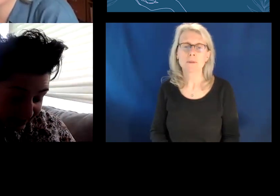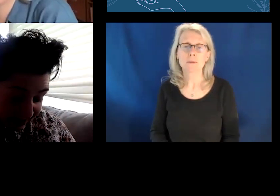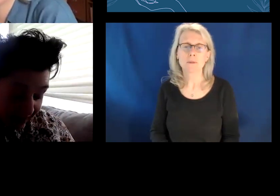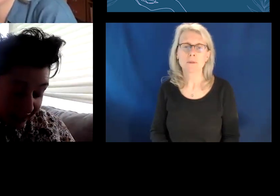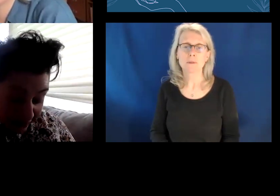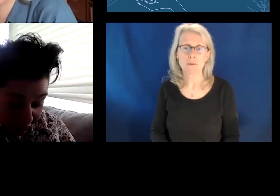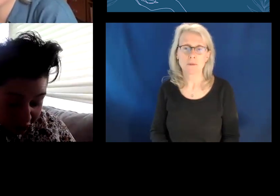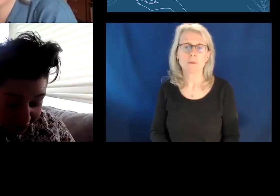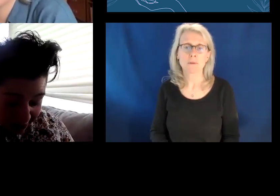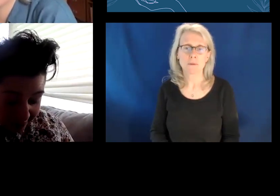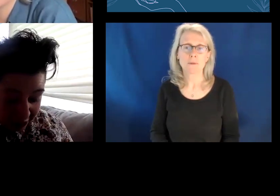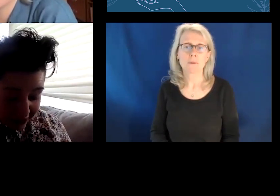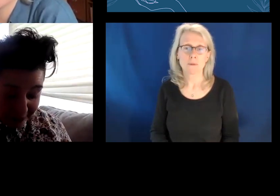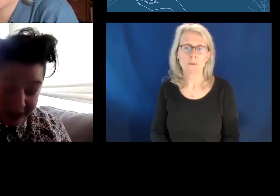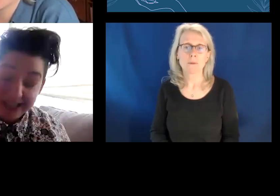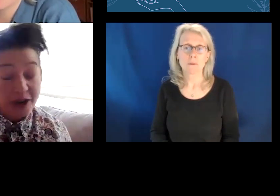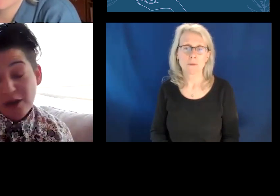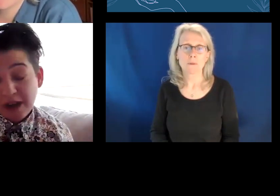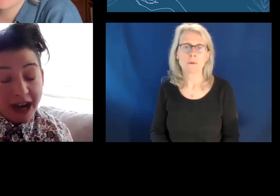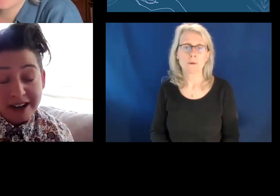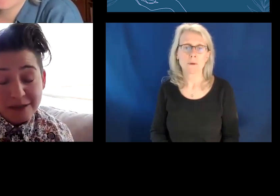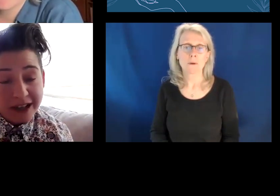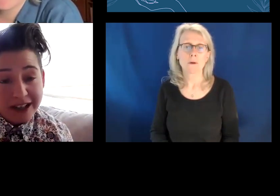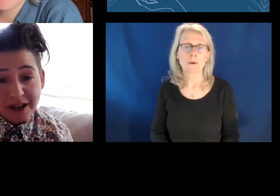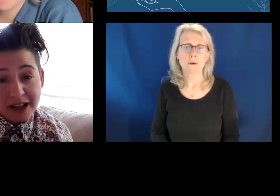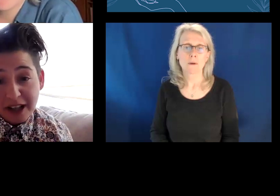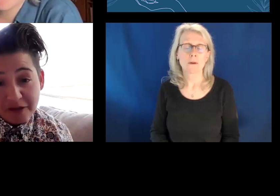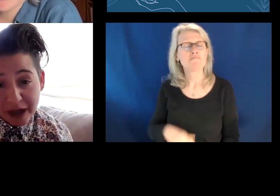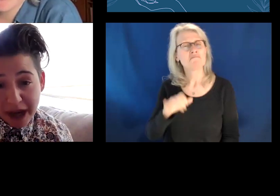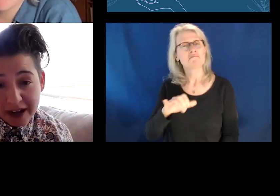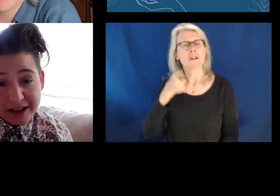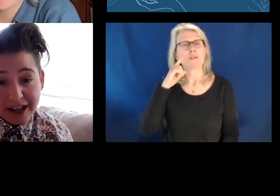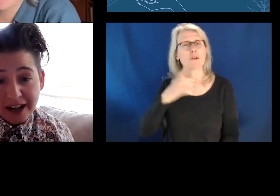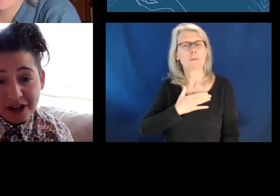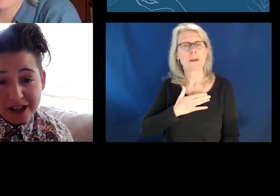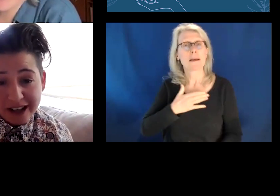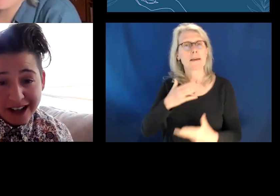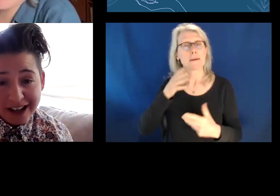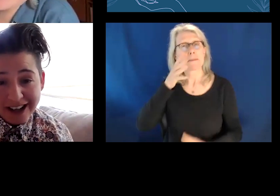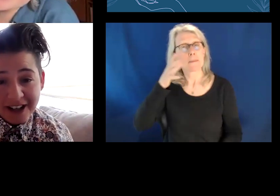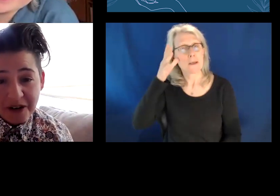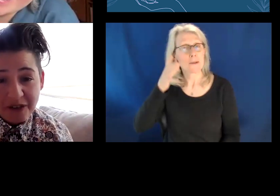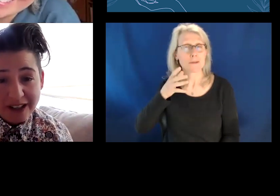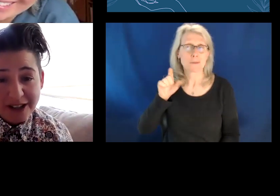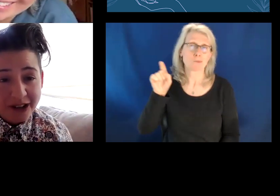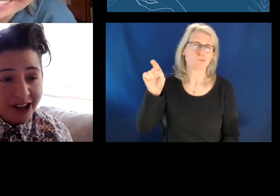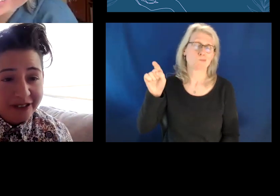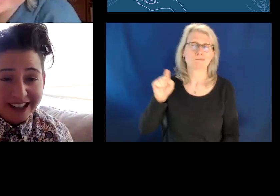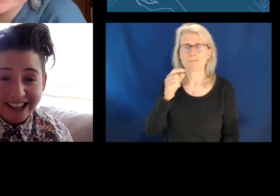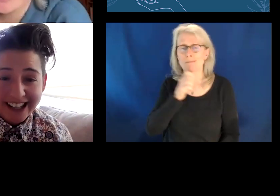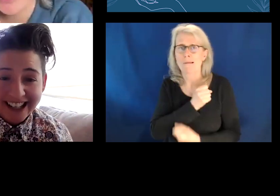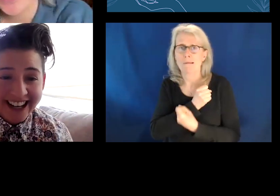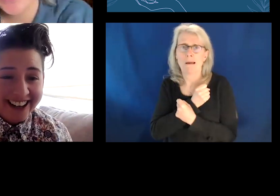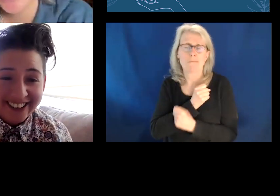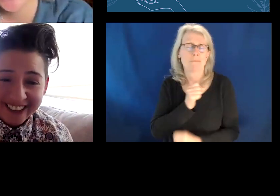honestly, individually, when I'm in those spaces, I go to my parents' place because I love my parents and I just like, you know, feel so loved